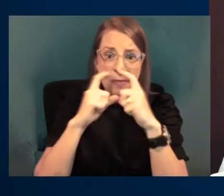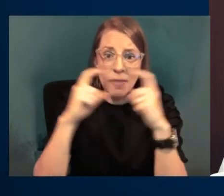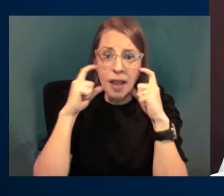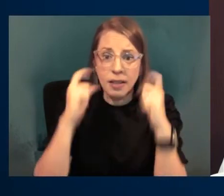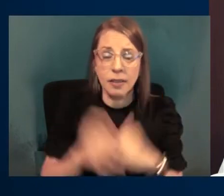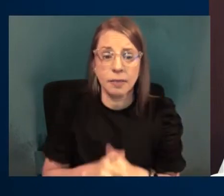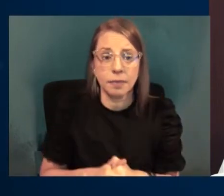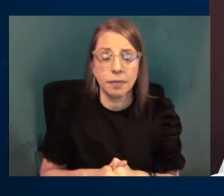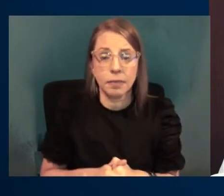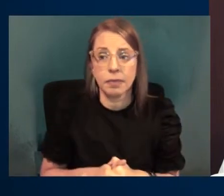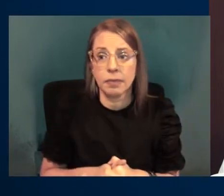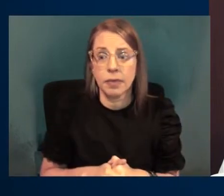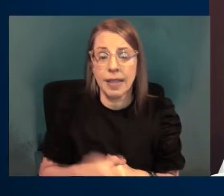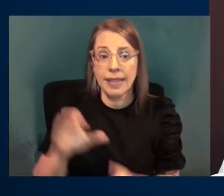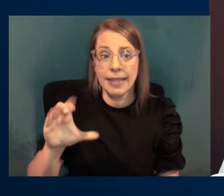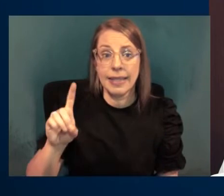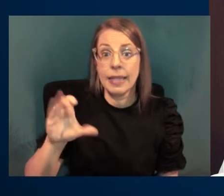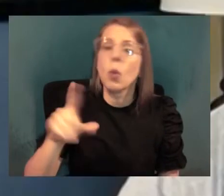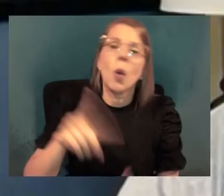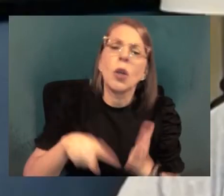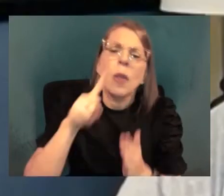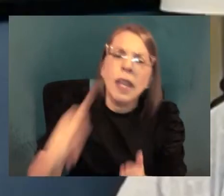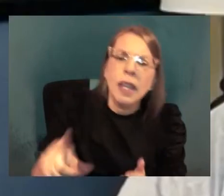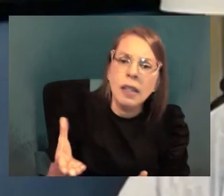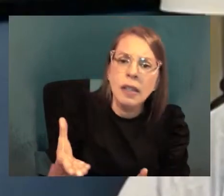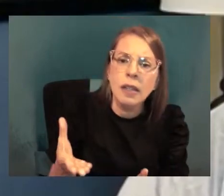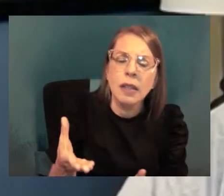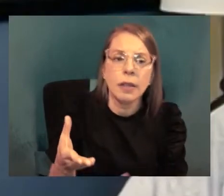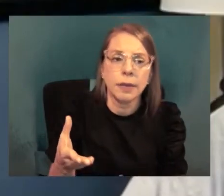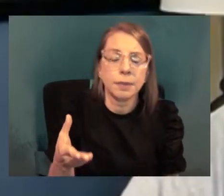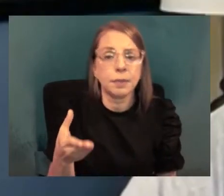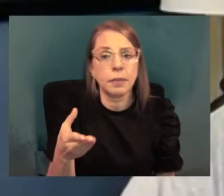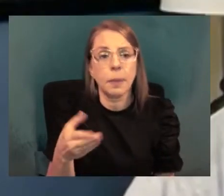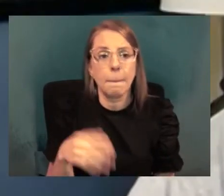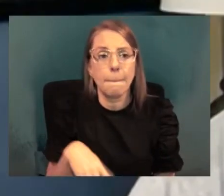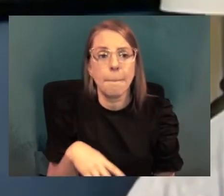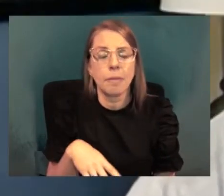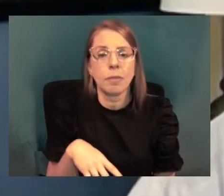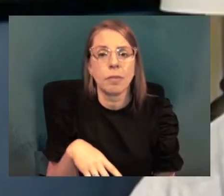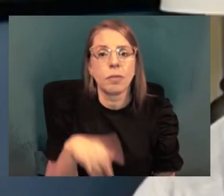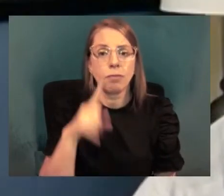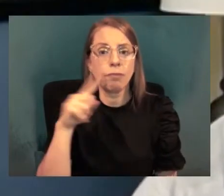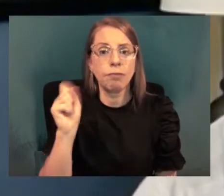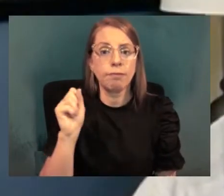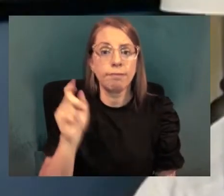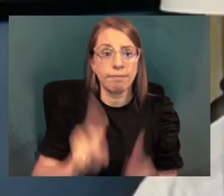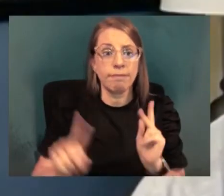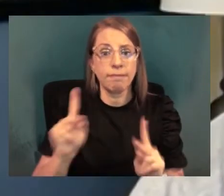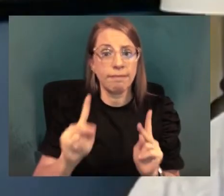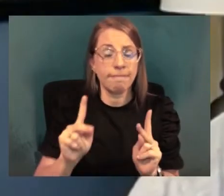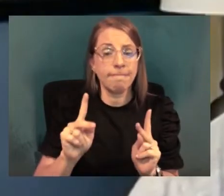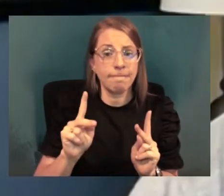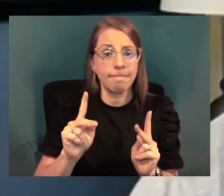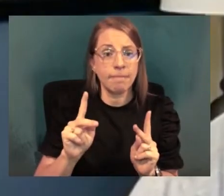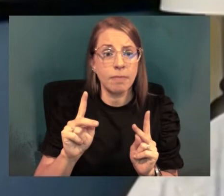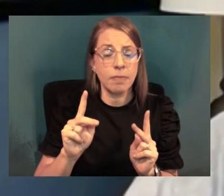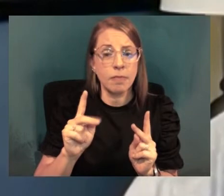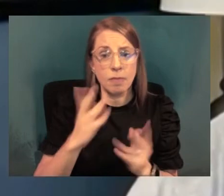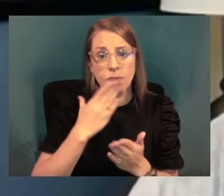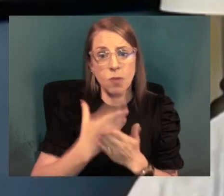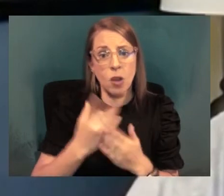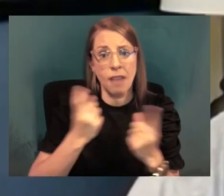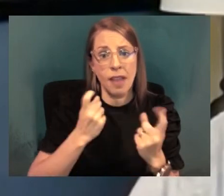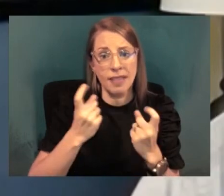CDC or WHO? Yeah. What do you think? I think people are very thoughtful in asking these questions, and